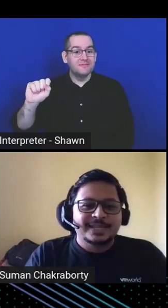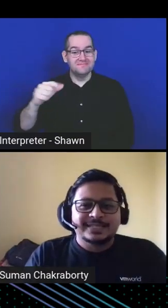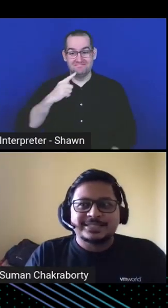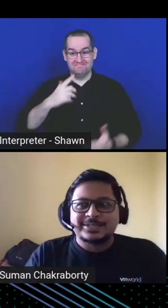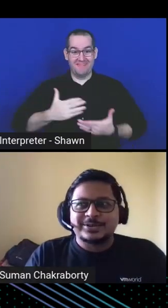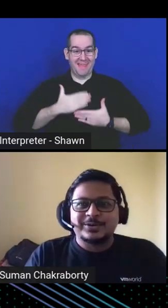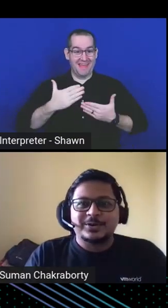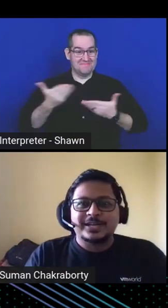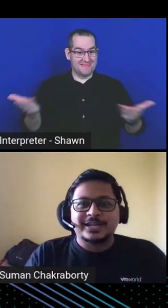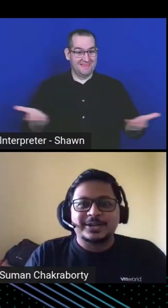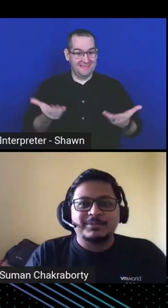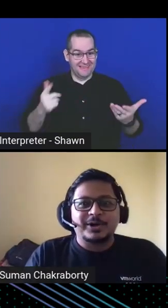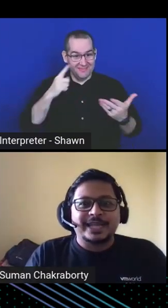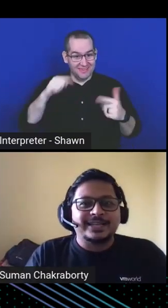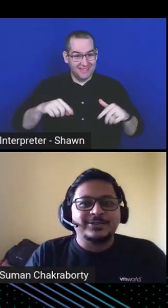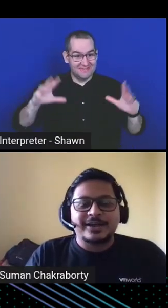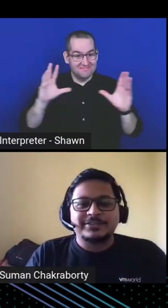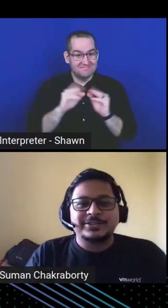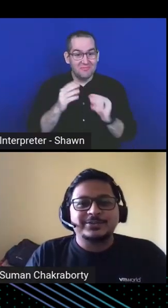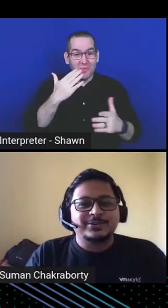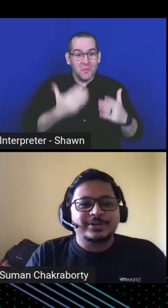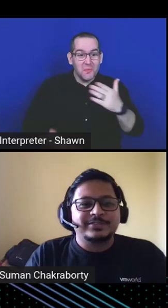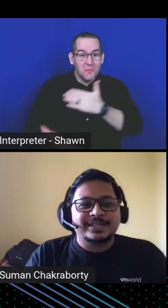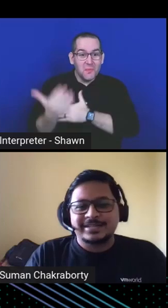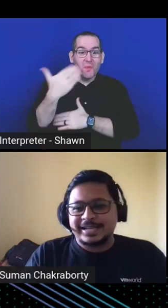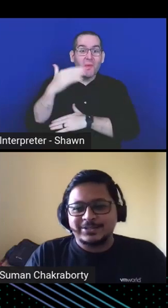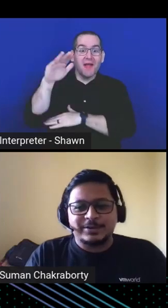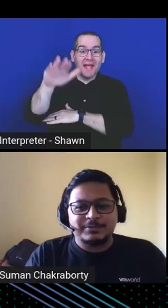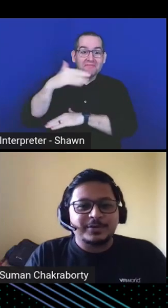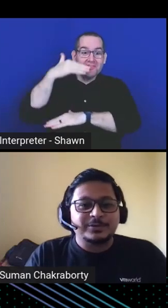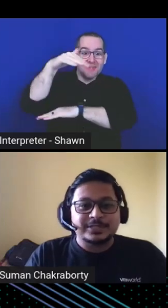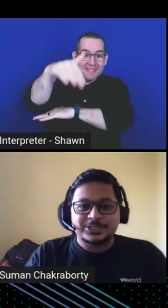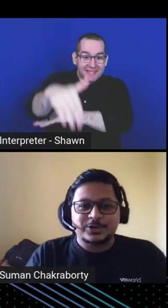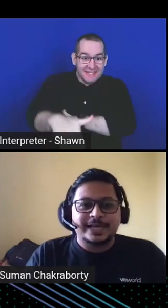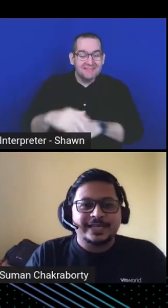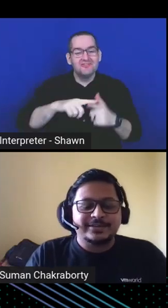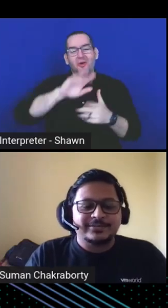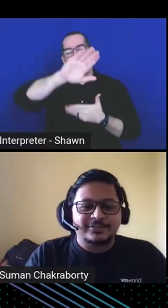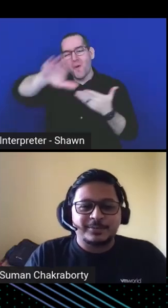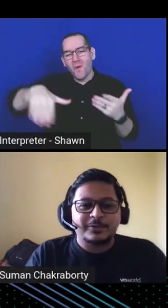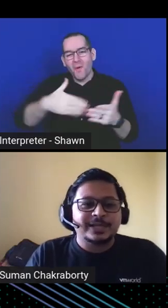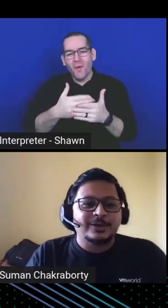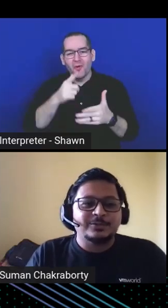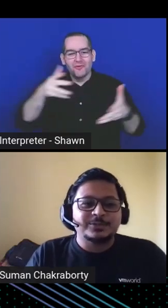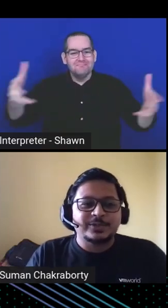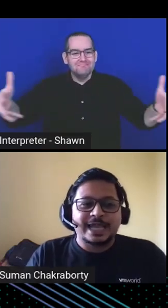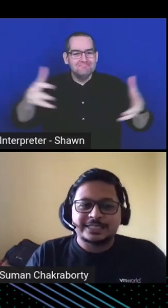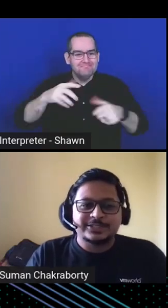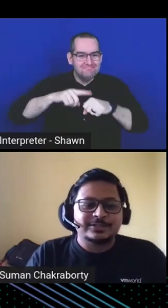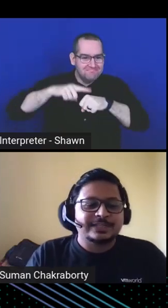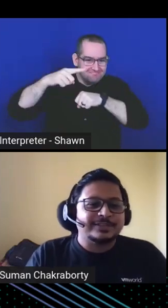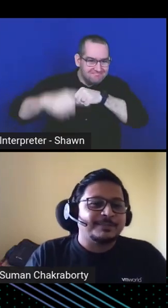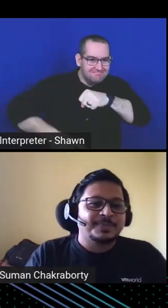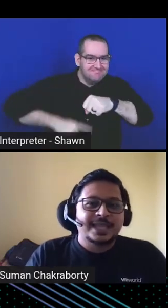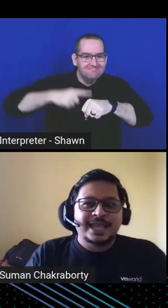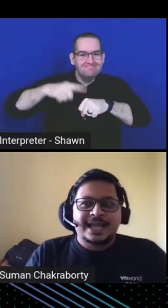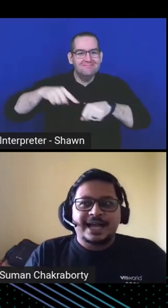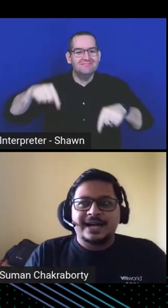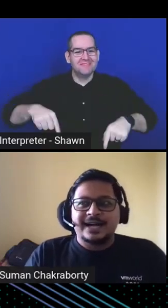event. So, good morning, good afternoon, good evening to everyone who is joining from around the globe to the Hashi Talks